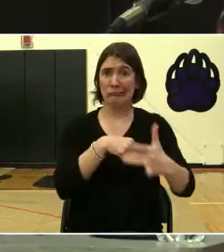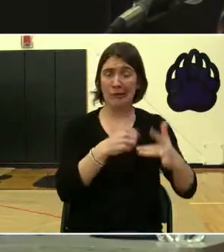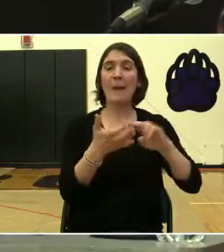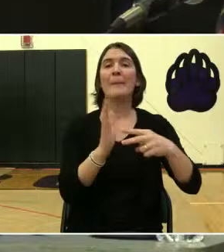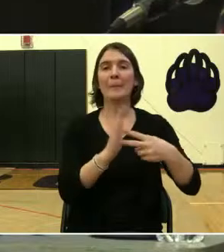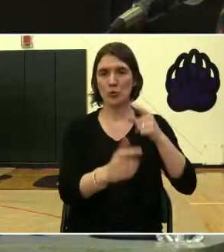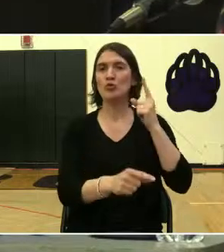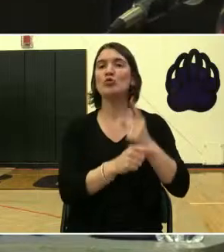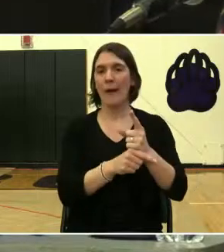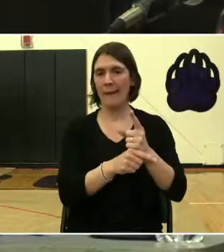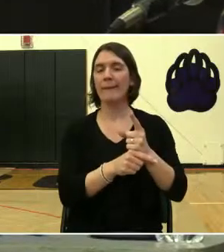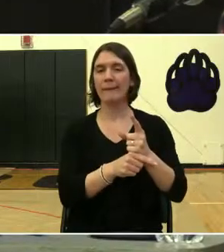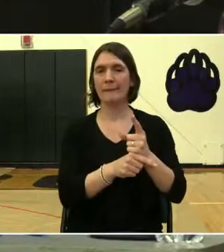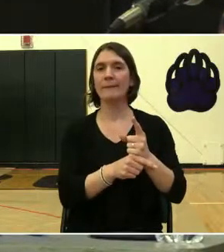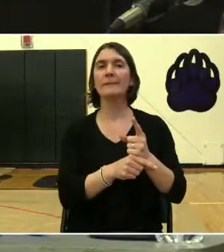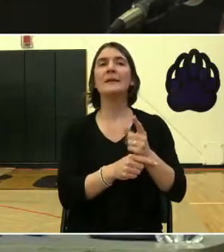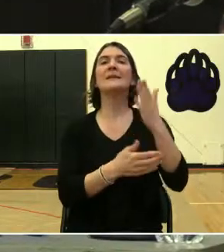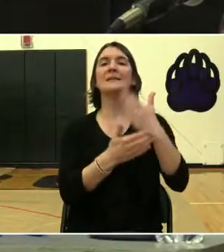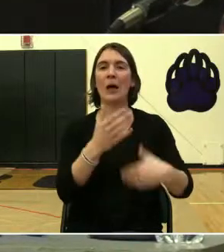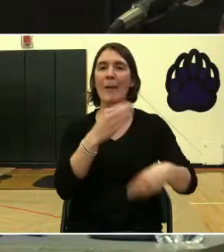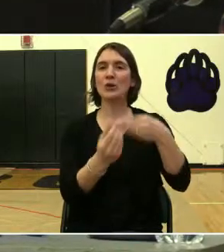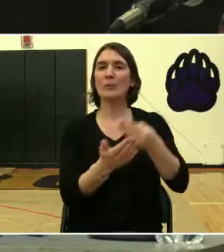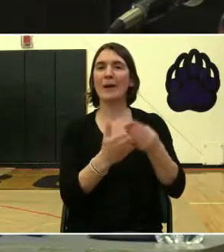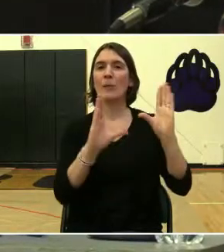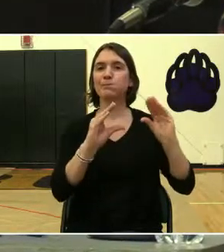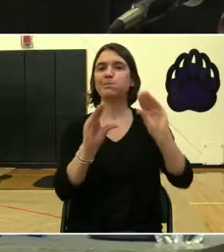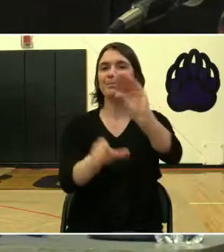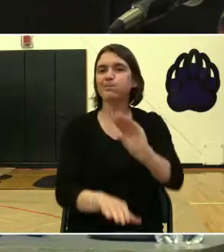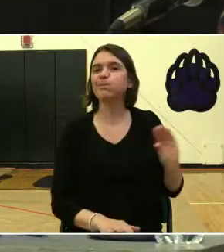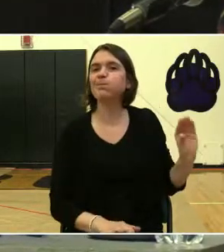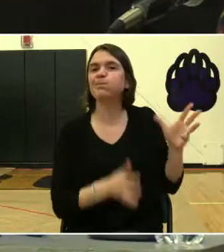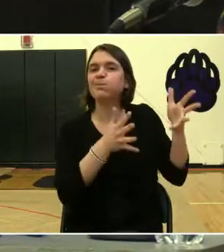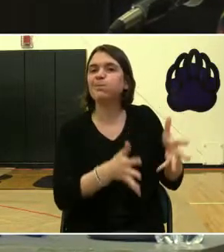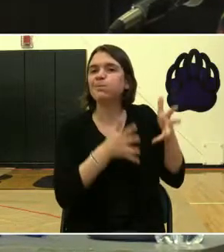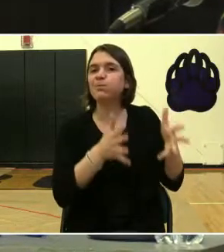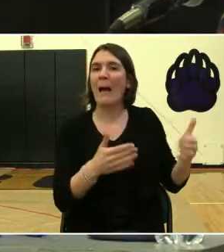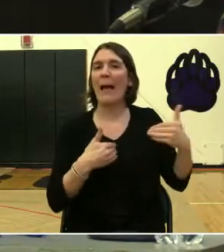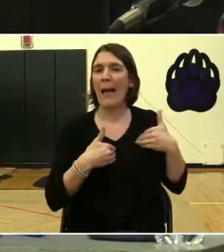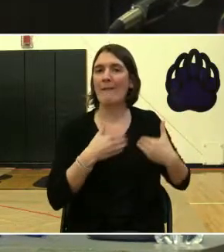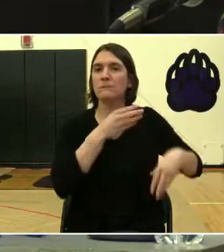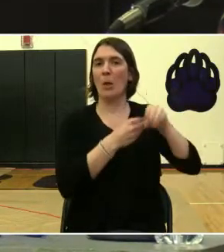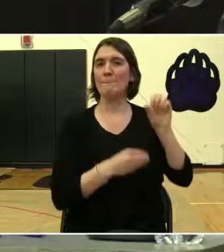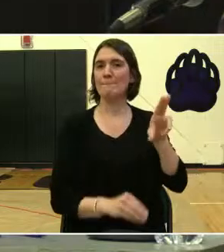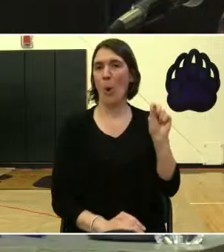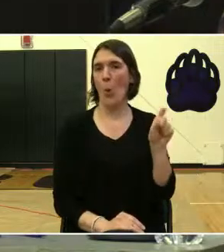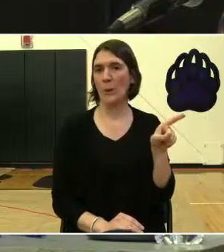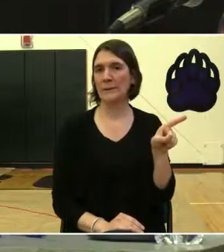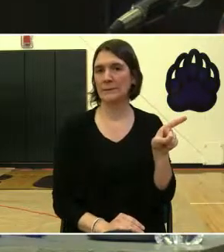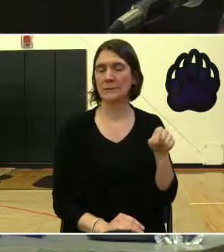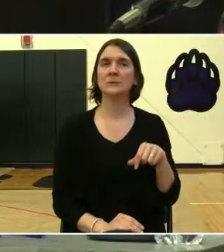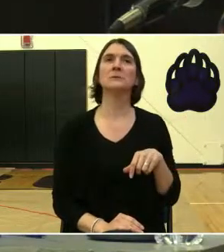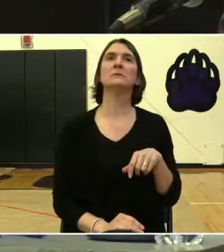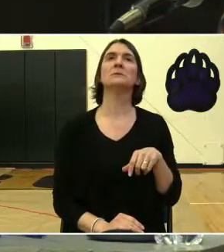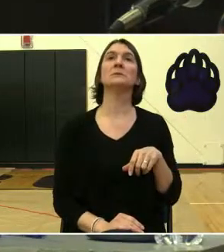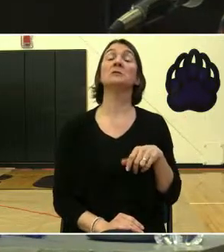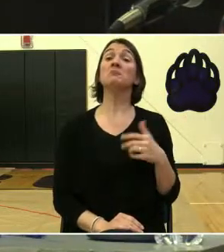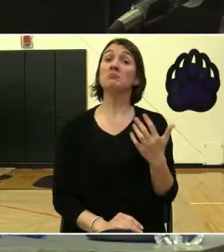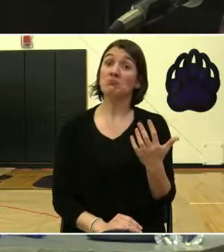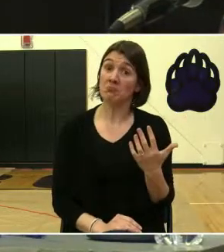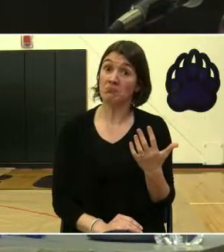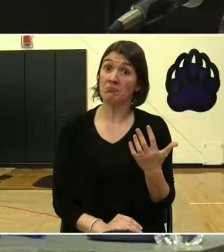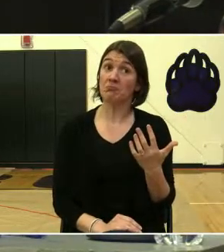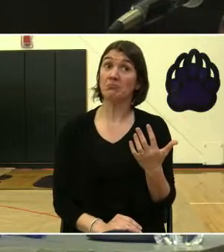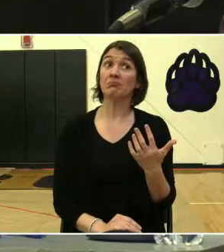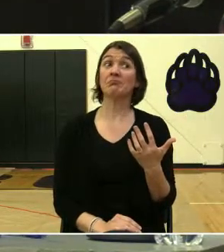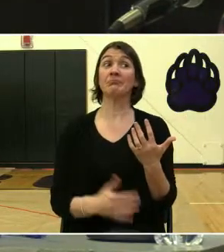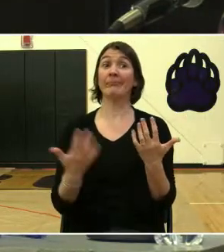to some of the uh additional funds that were left at the end of the year um it's certainly something